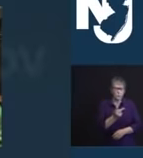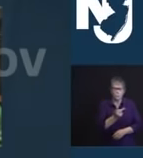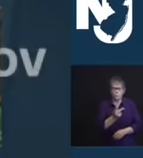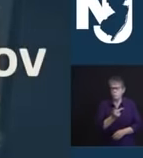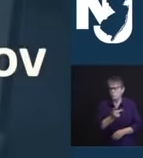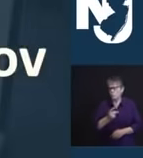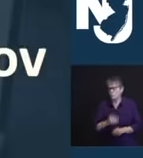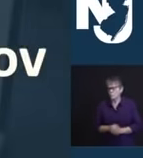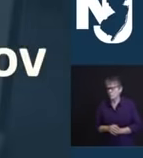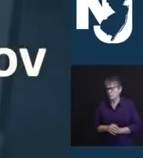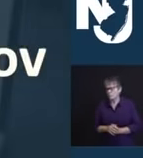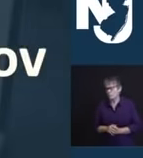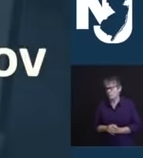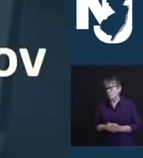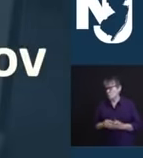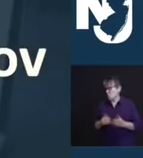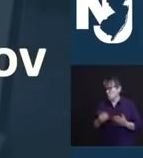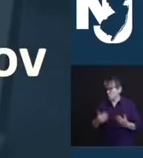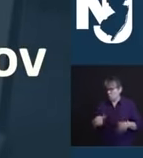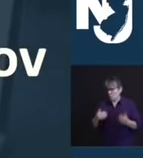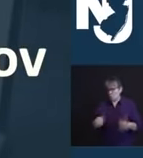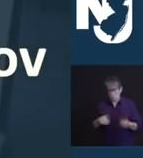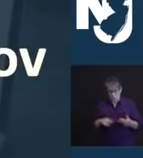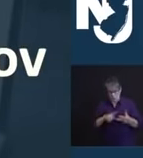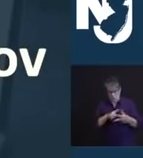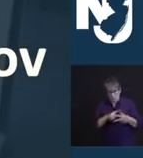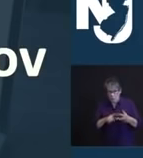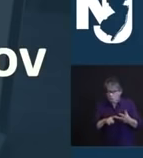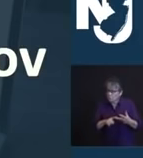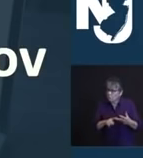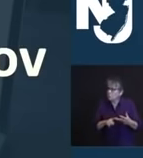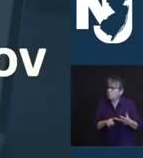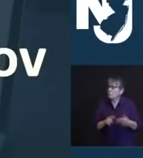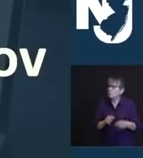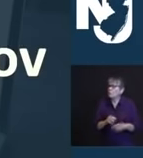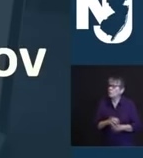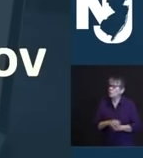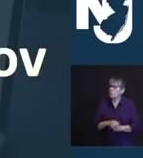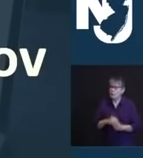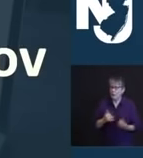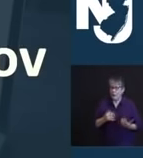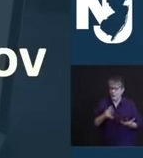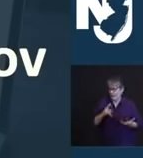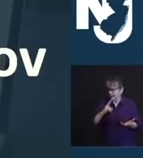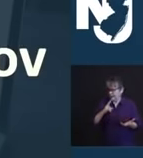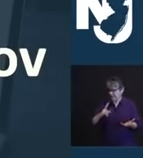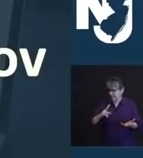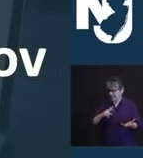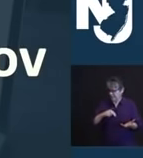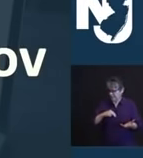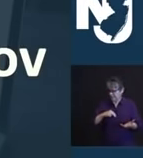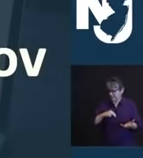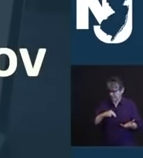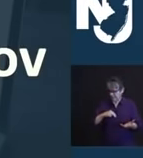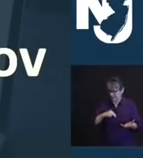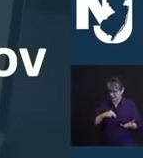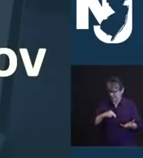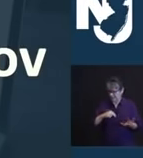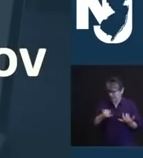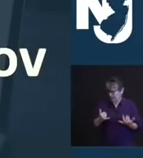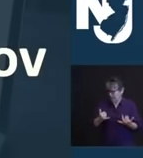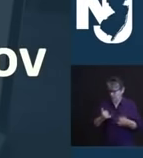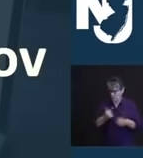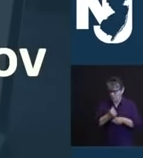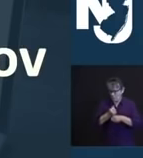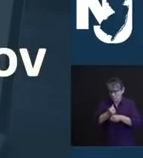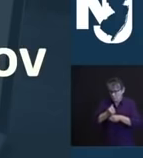as we come out of the long Thanksgiving weekend and turn our gaze to the December holidays, we must remember that this virus is not done with us. The